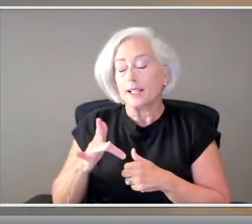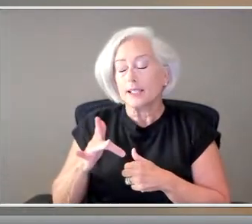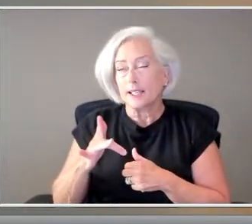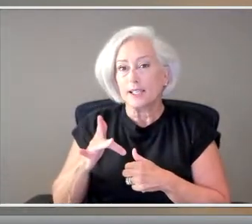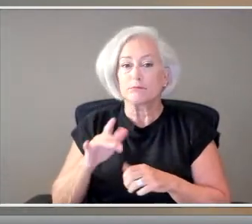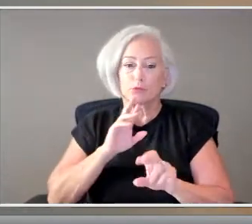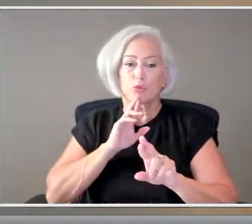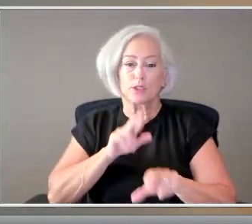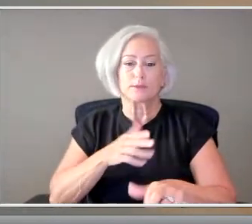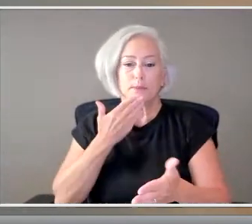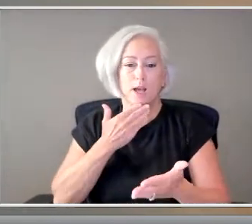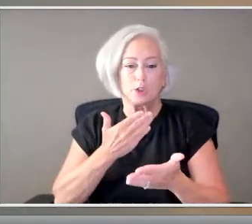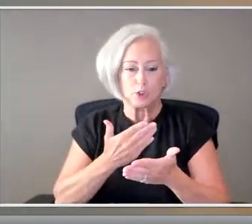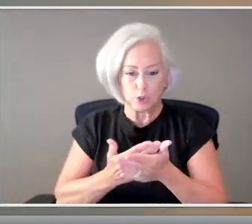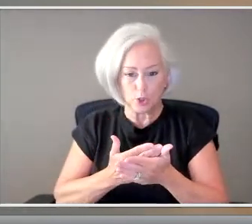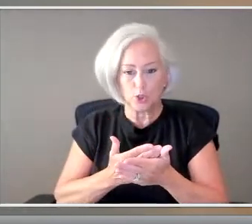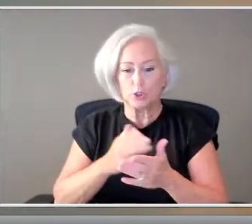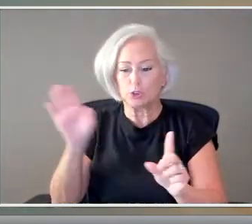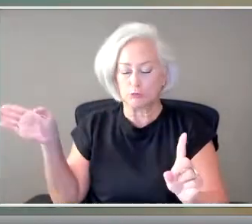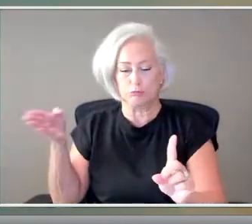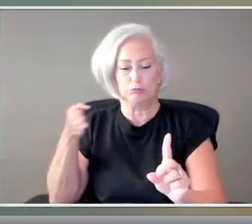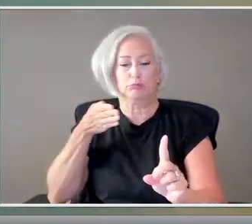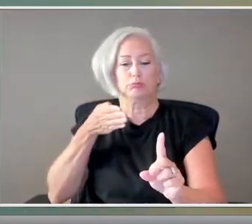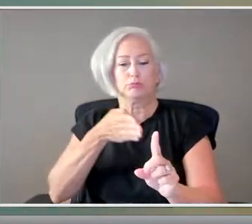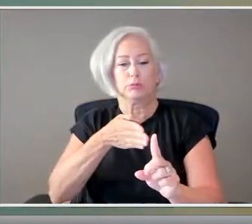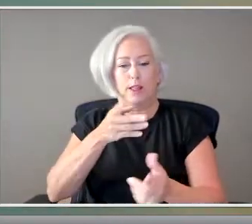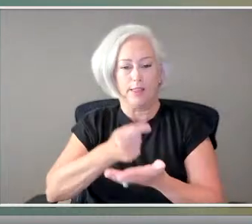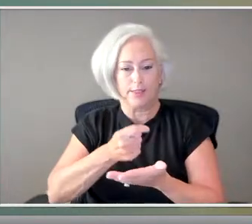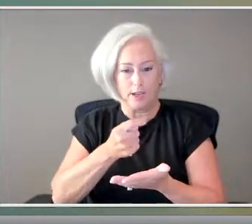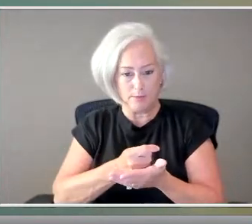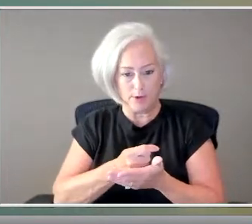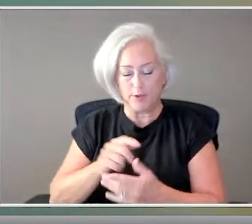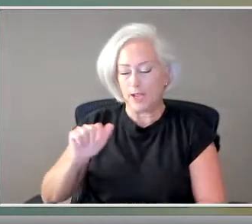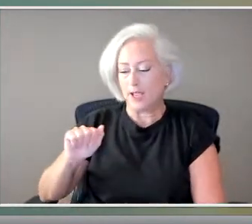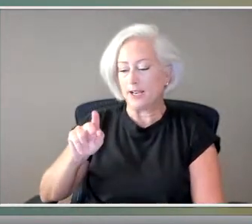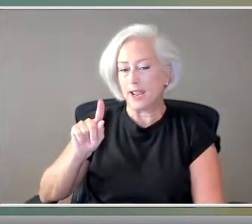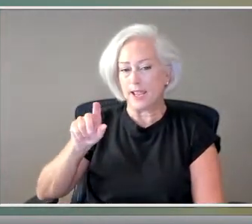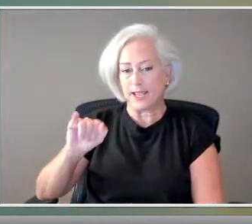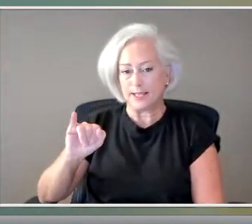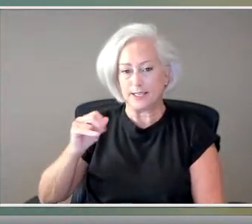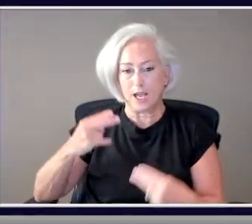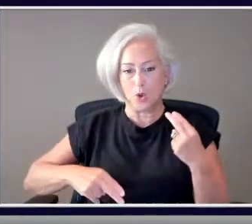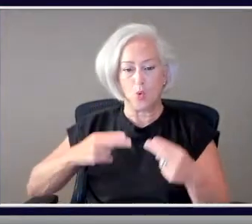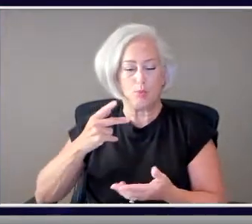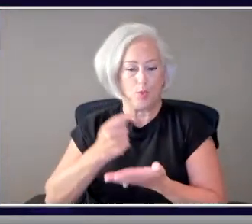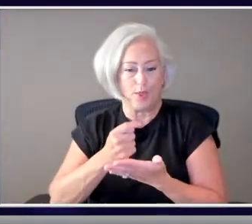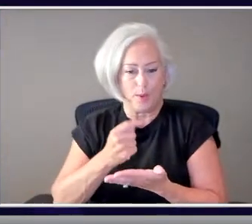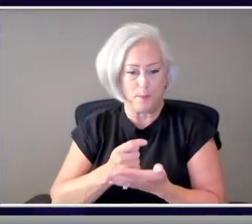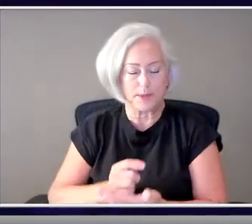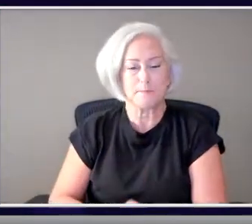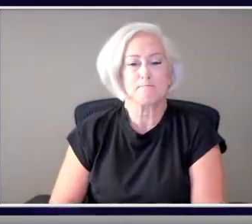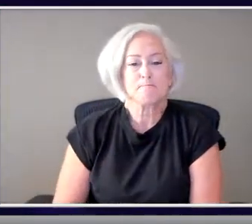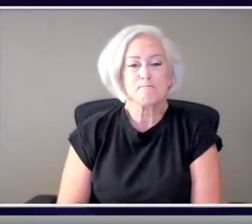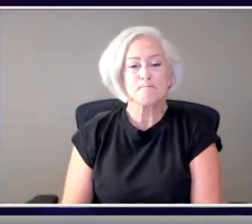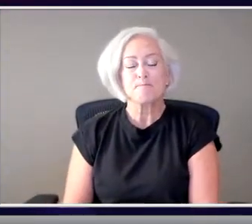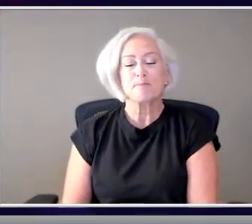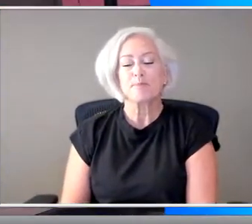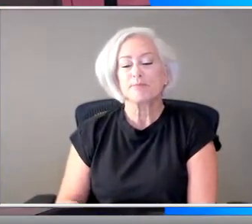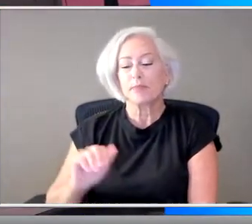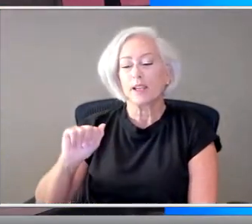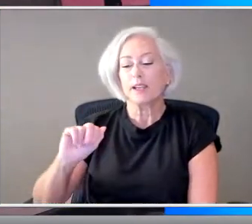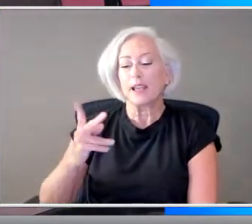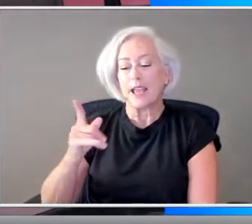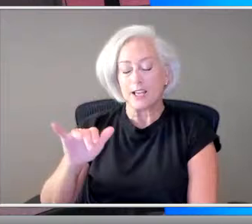chemotherapy, targeted therapy with Herceptin, and anti-hormone therapy. Angela, what's so